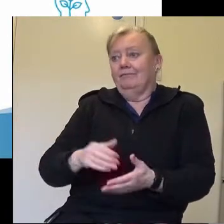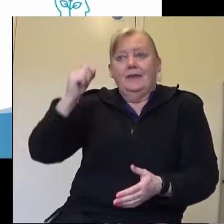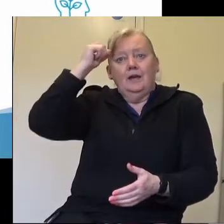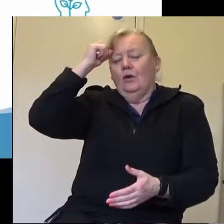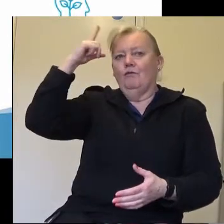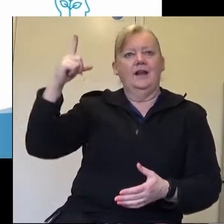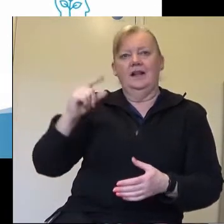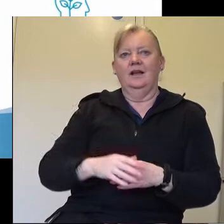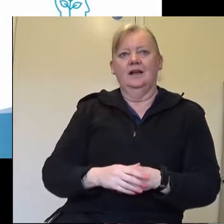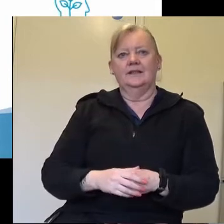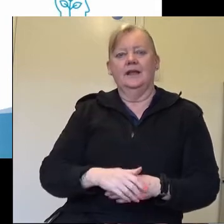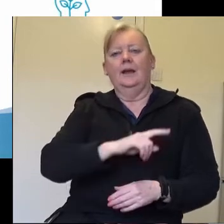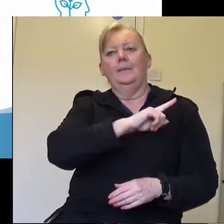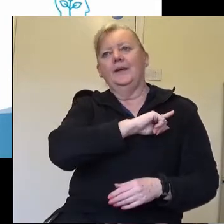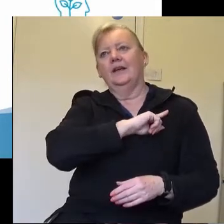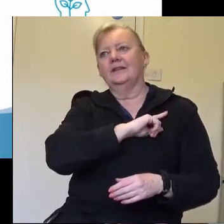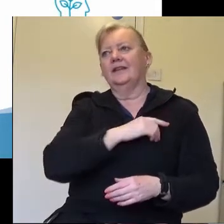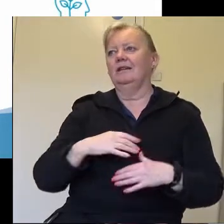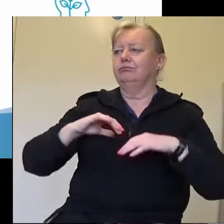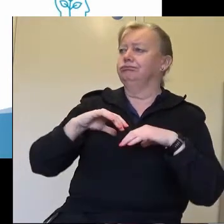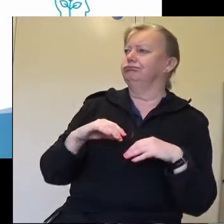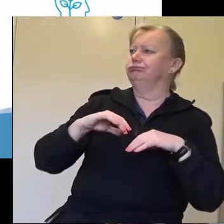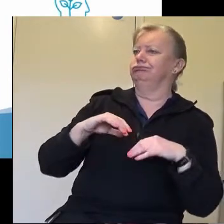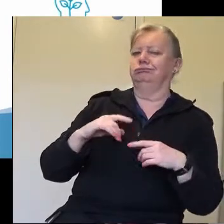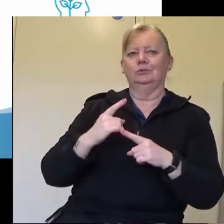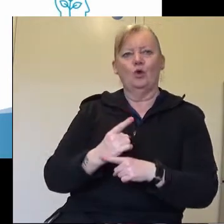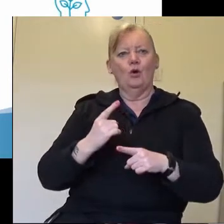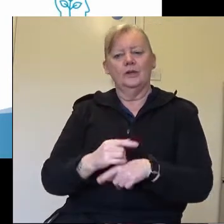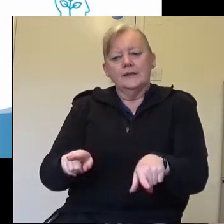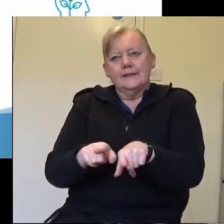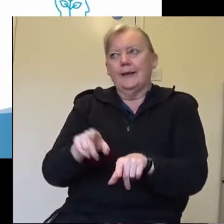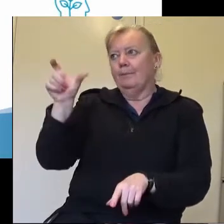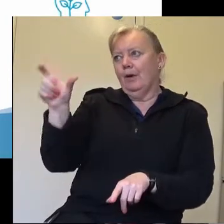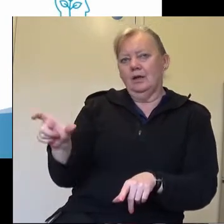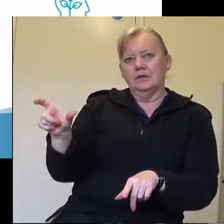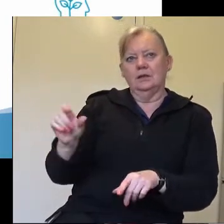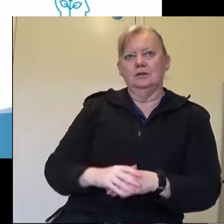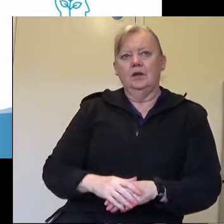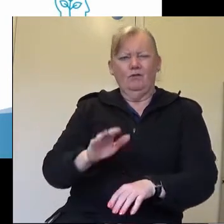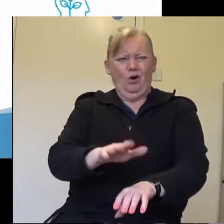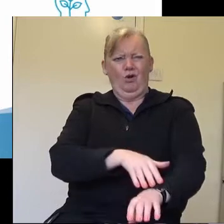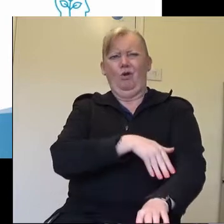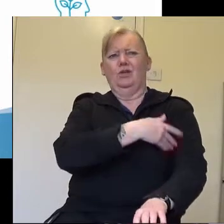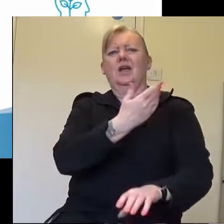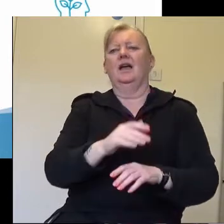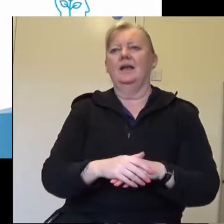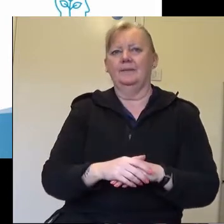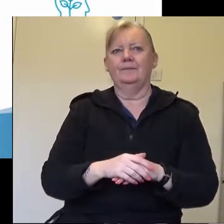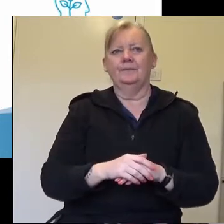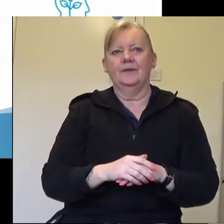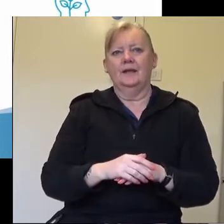even realizing they're doing it, because they just feel so comfortable, they may be talking to the same person for